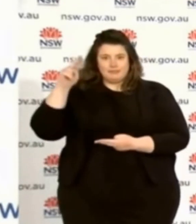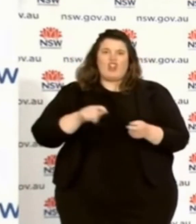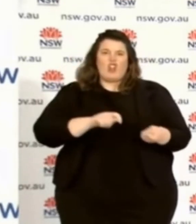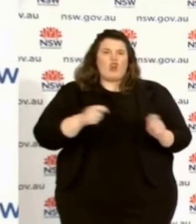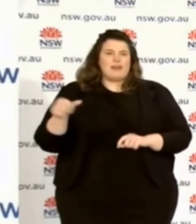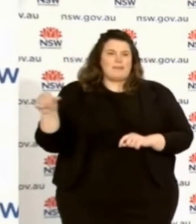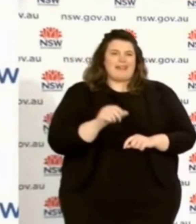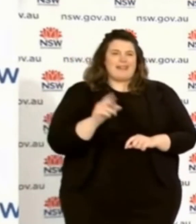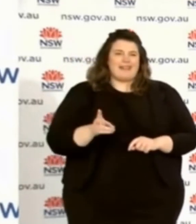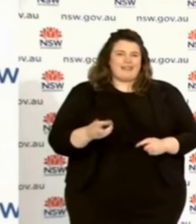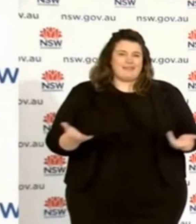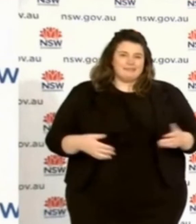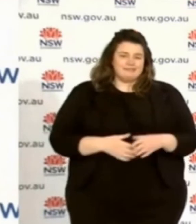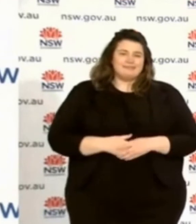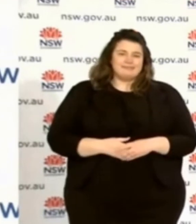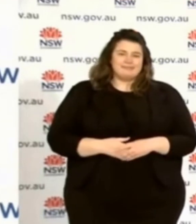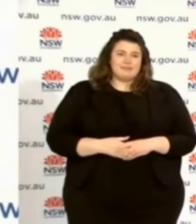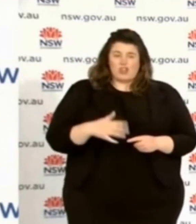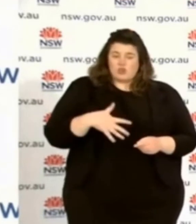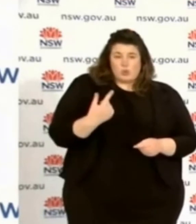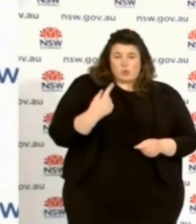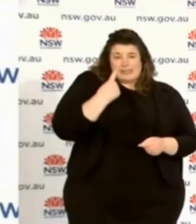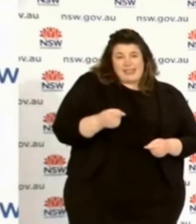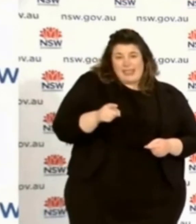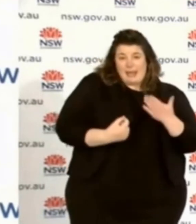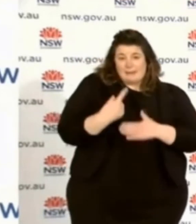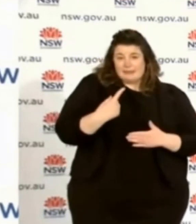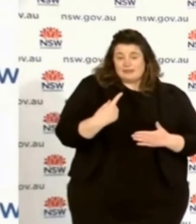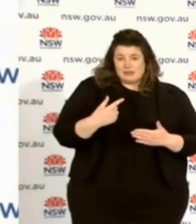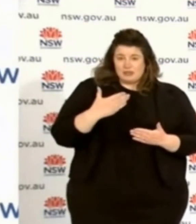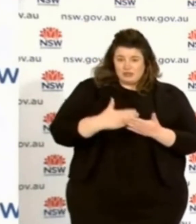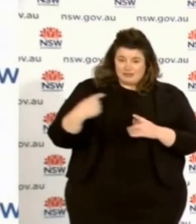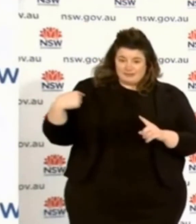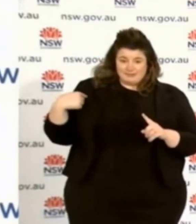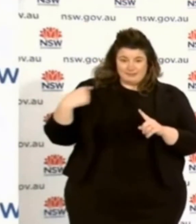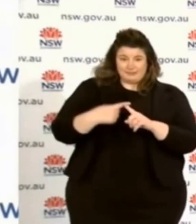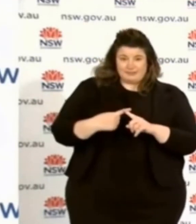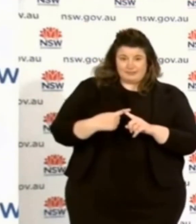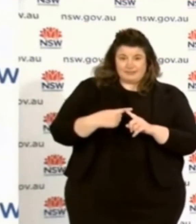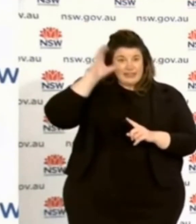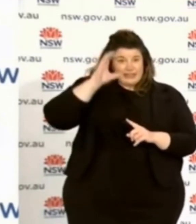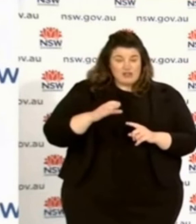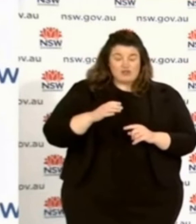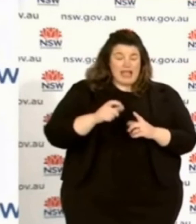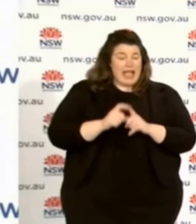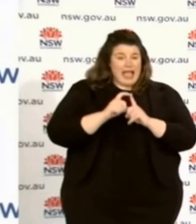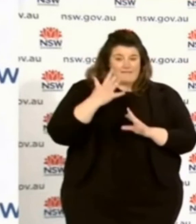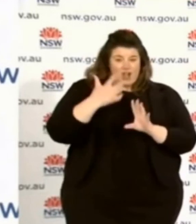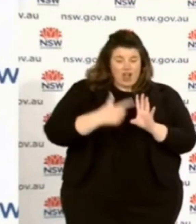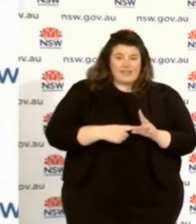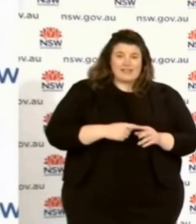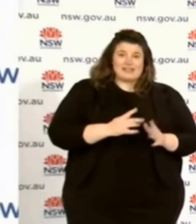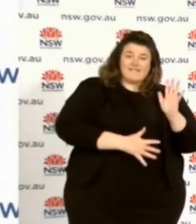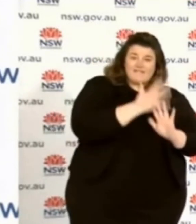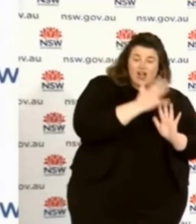and I don't want to see that. I don't want to see that on any community. It's been a tough 5 years in the regions, from bushfires to drought